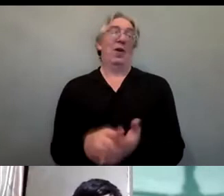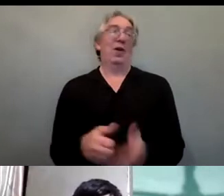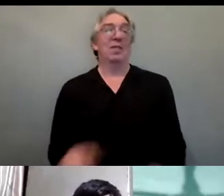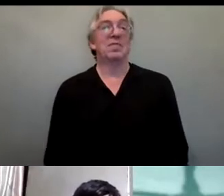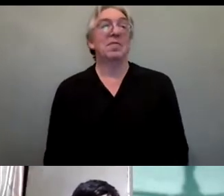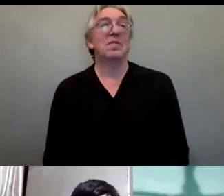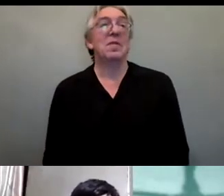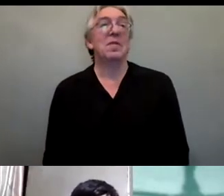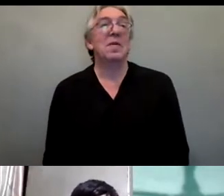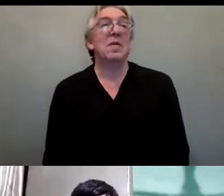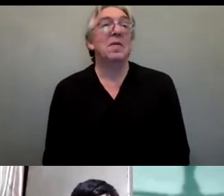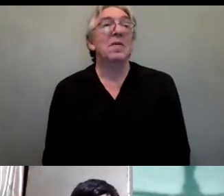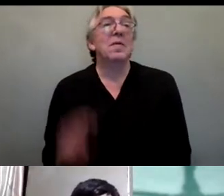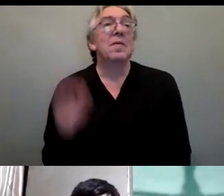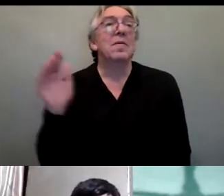some efforts.